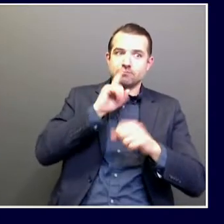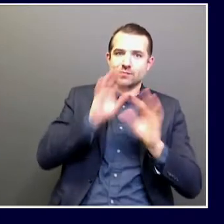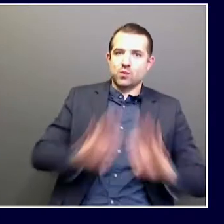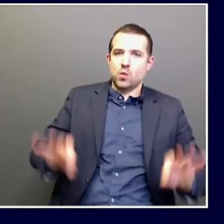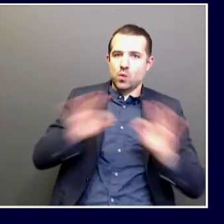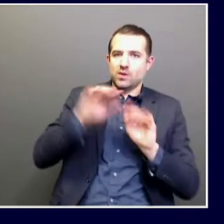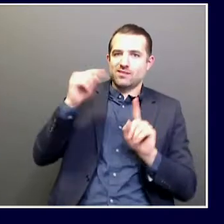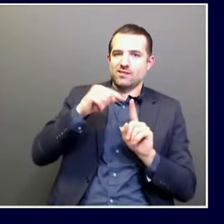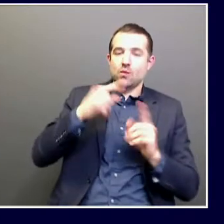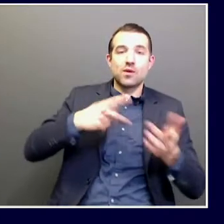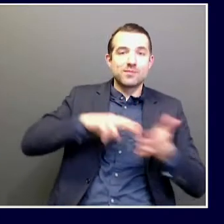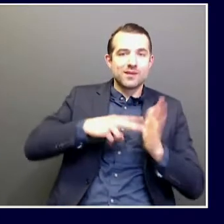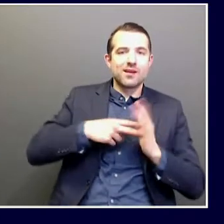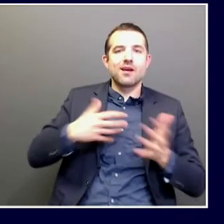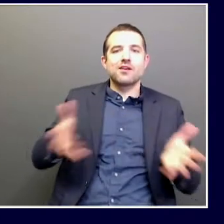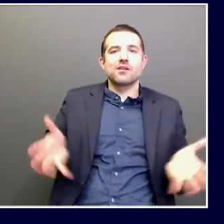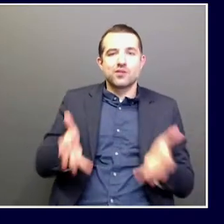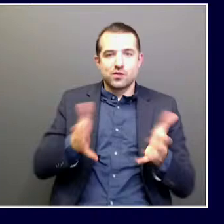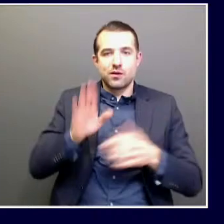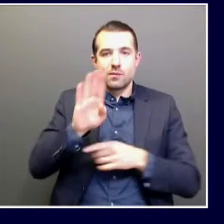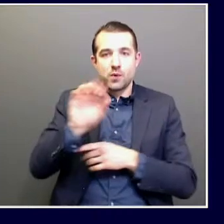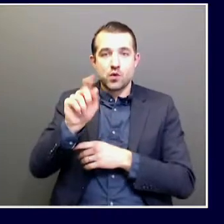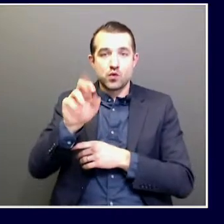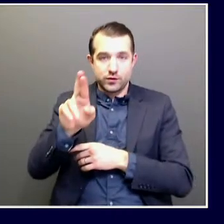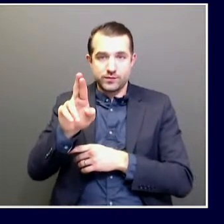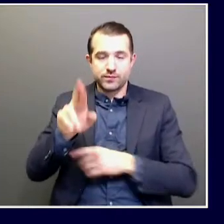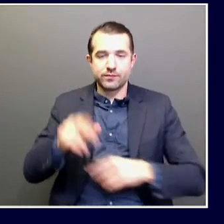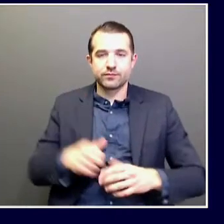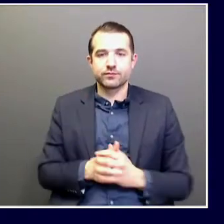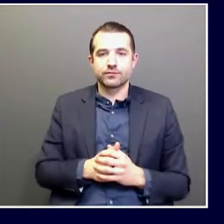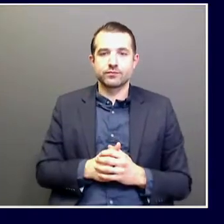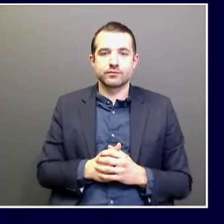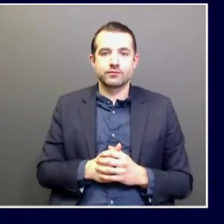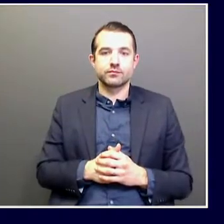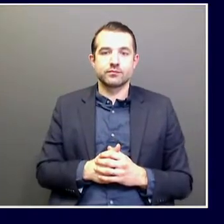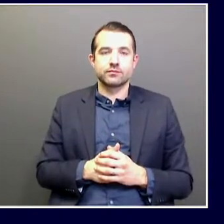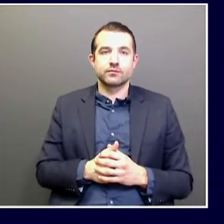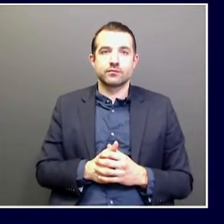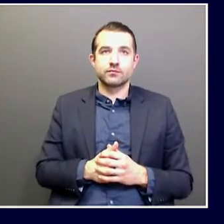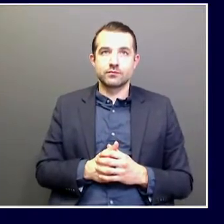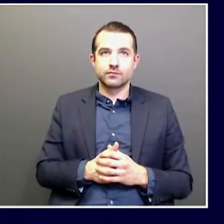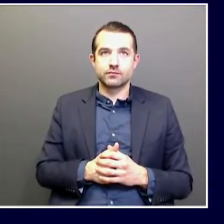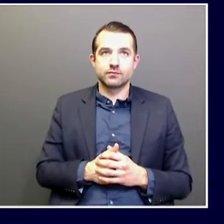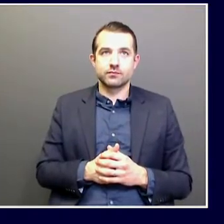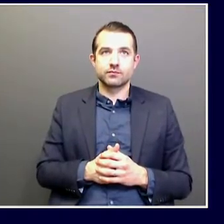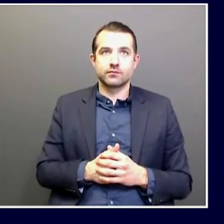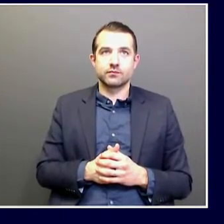still fully vaccinated as a matter of various regulations and compliance, but